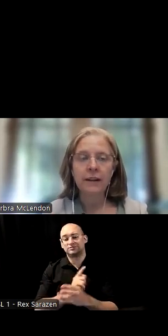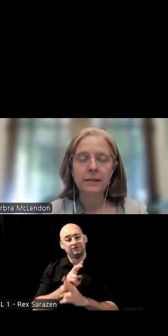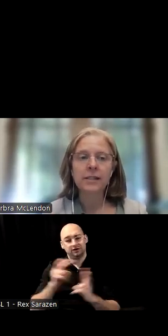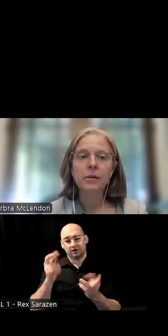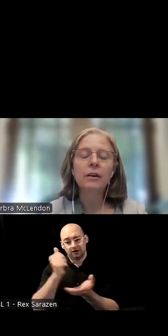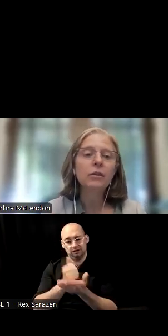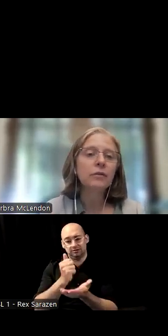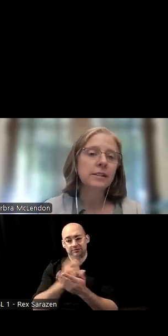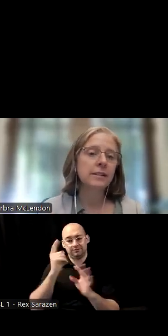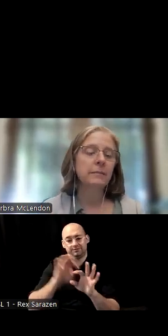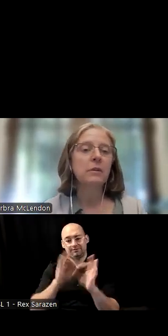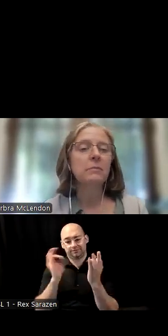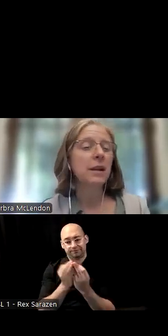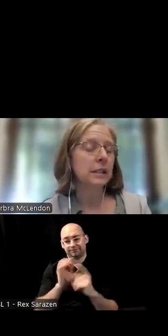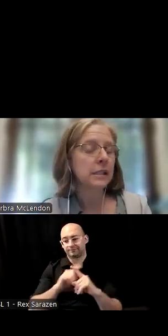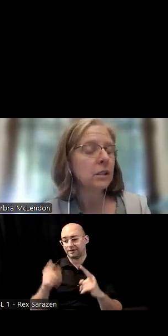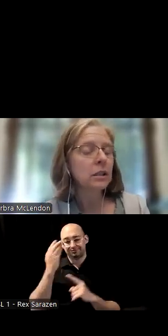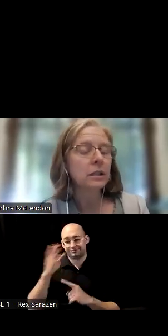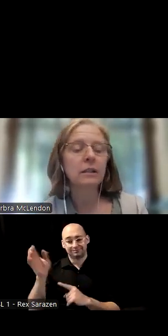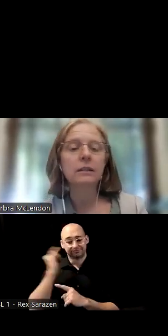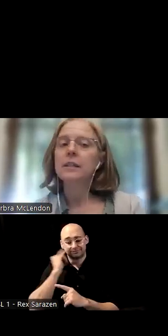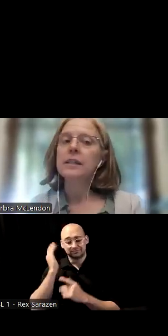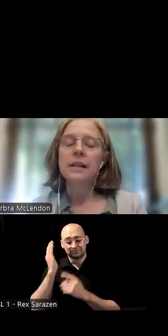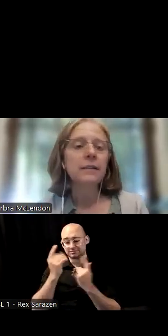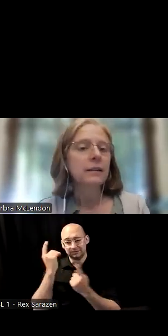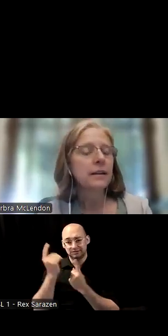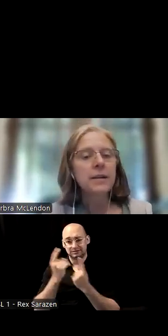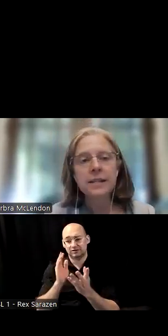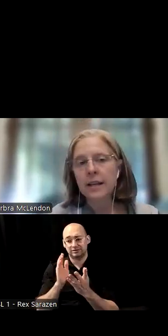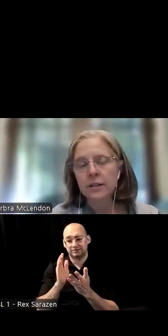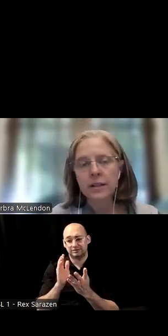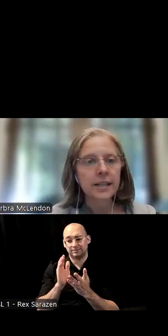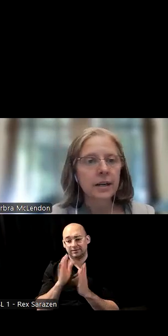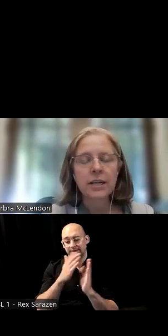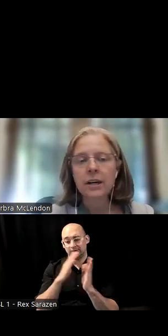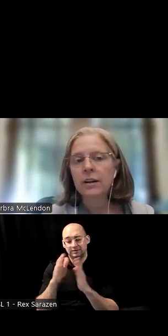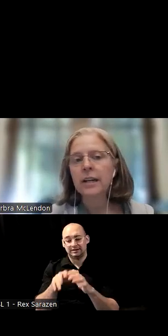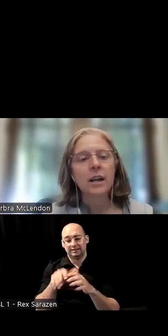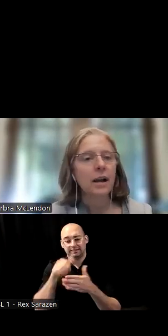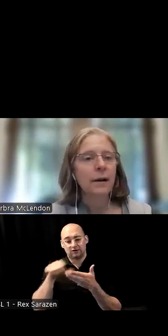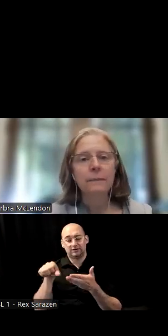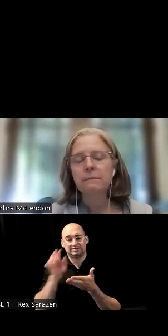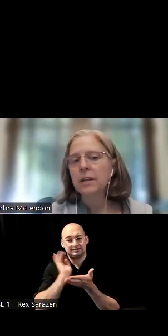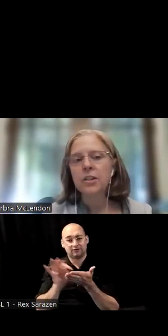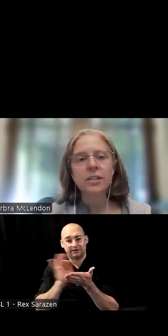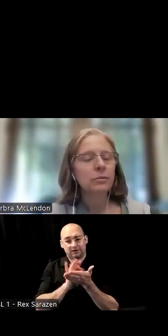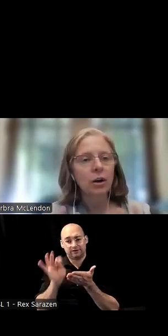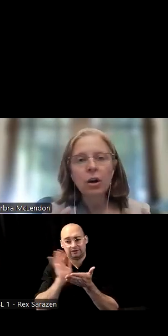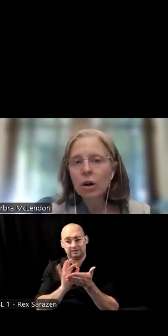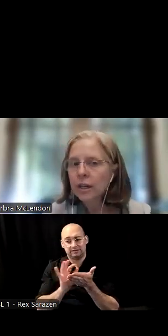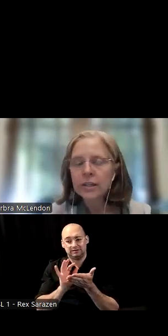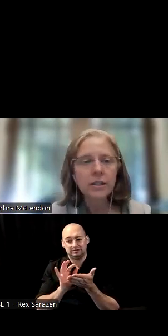our families. So I don't know if this is something we might consider in the committee's letter to the secretary, just